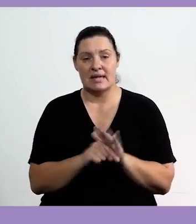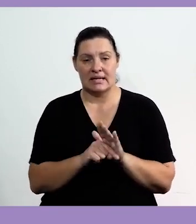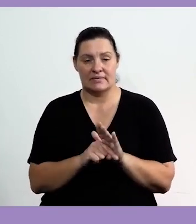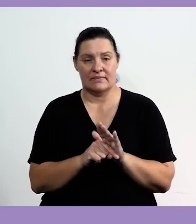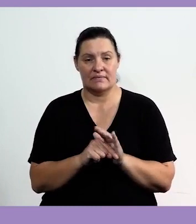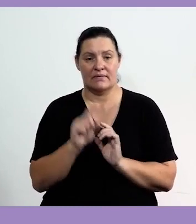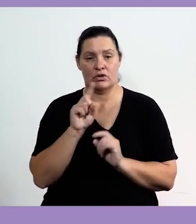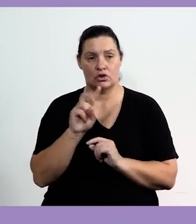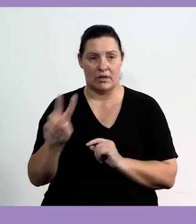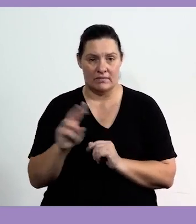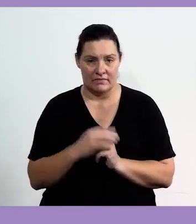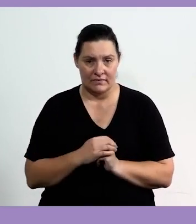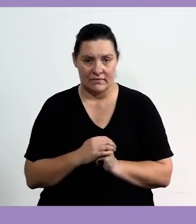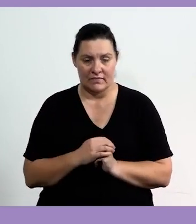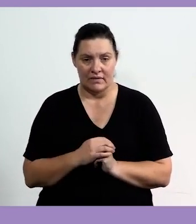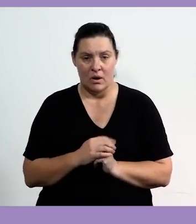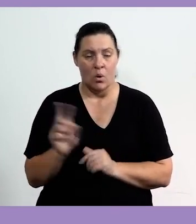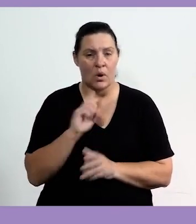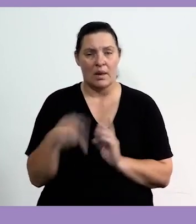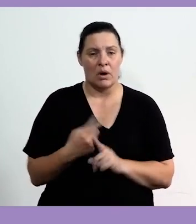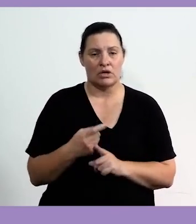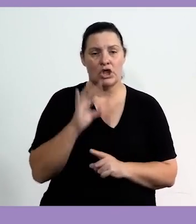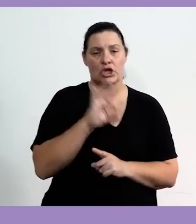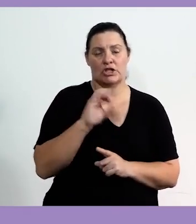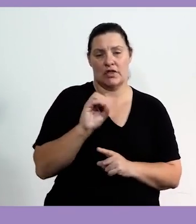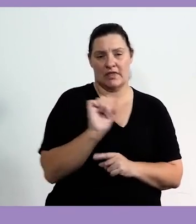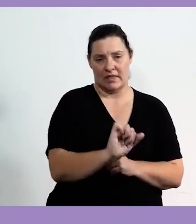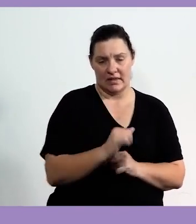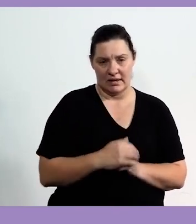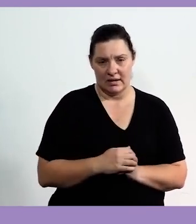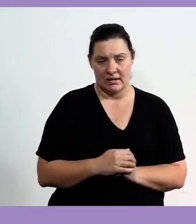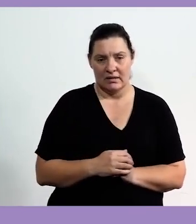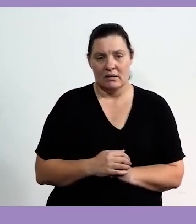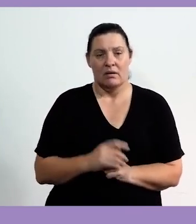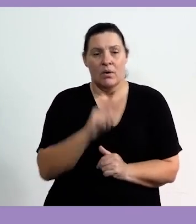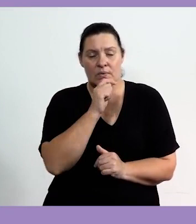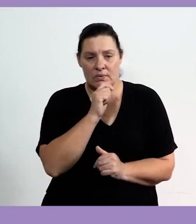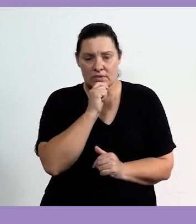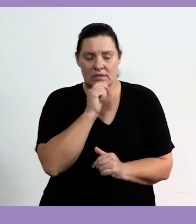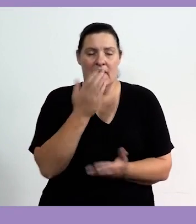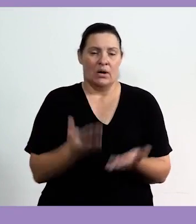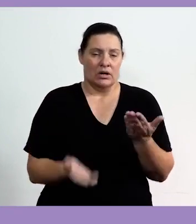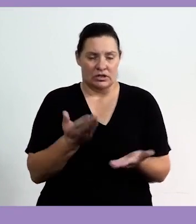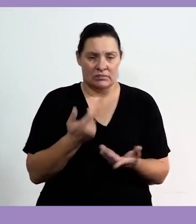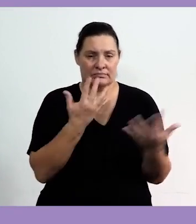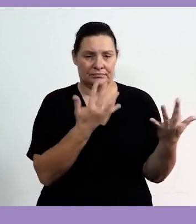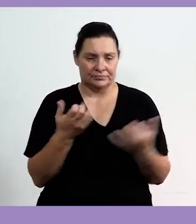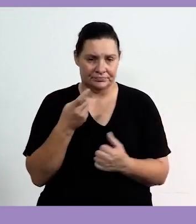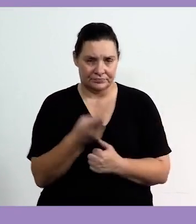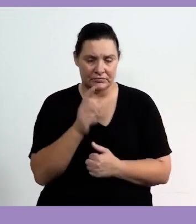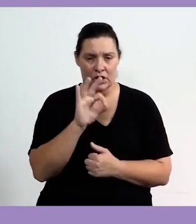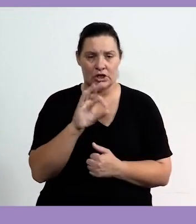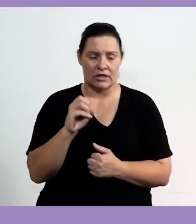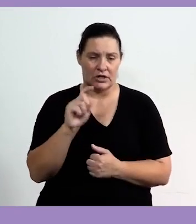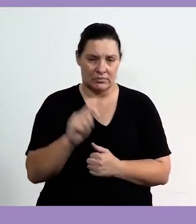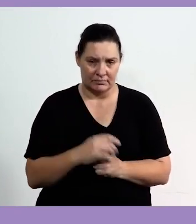here a negative 12. What about the 30th term? Let's use our equation to